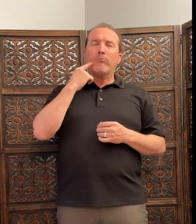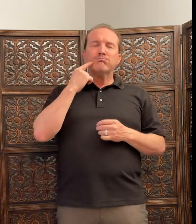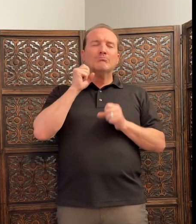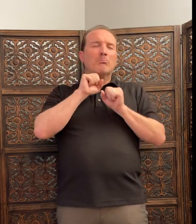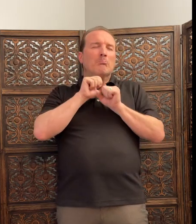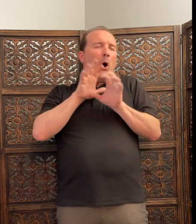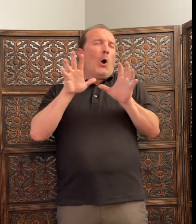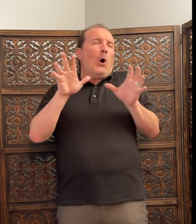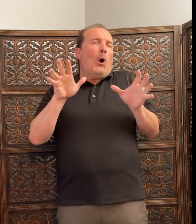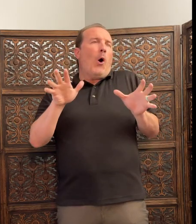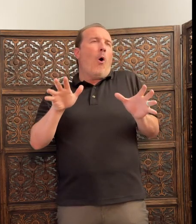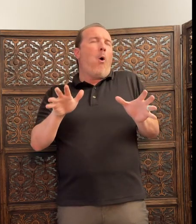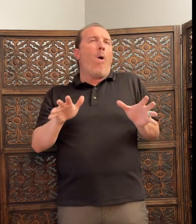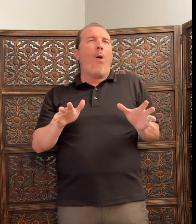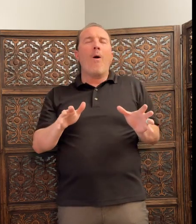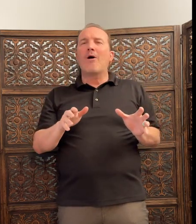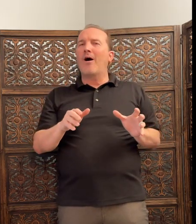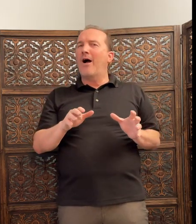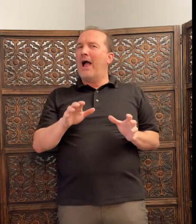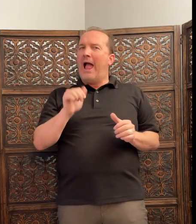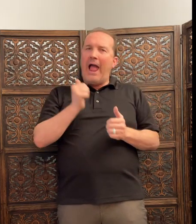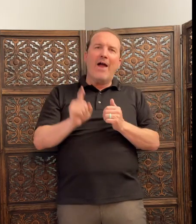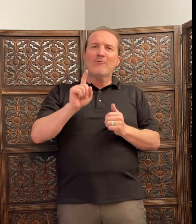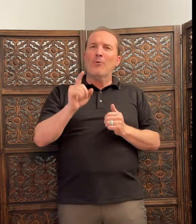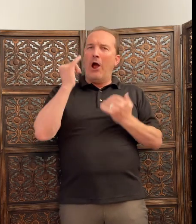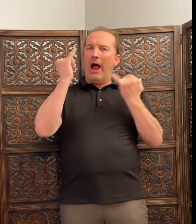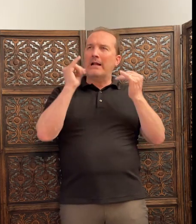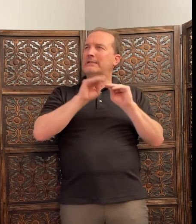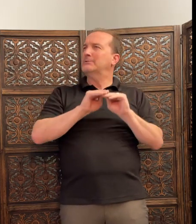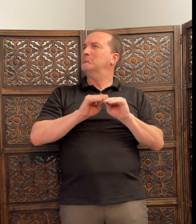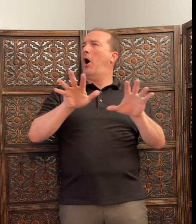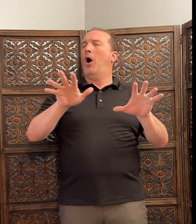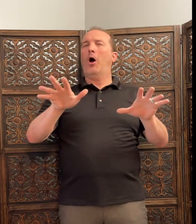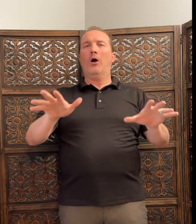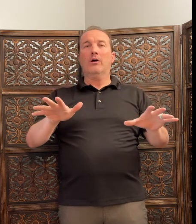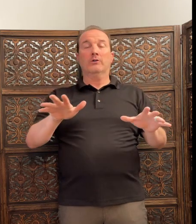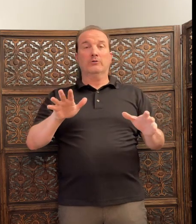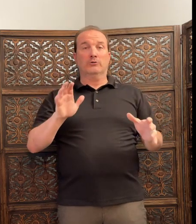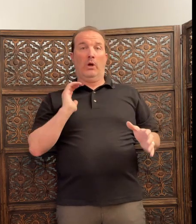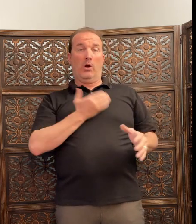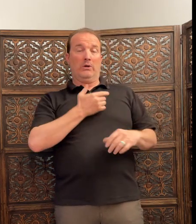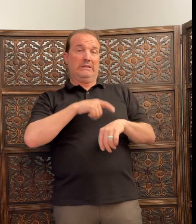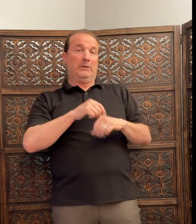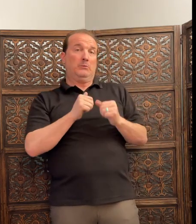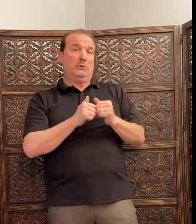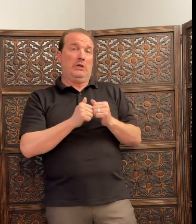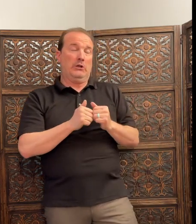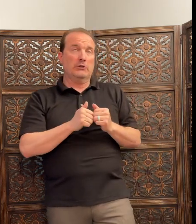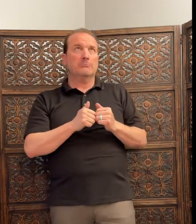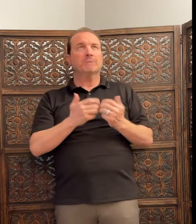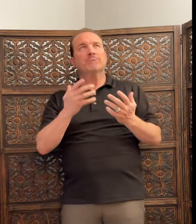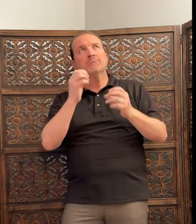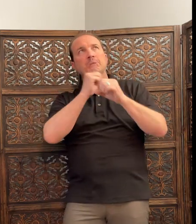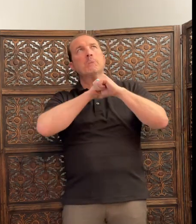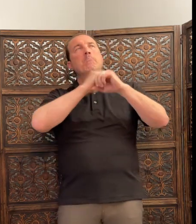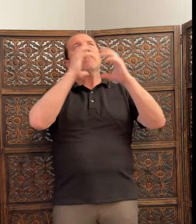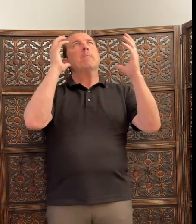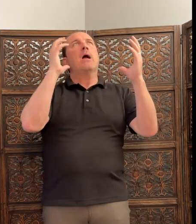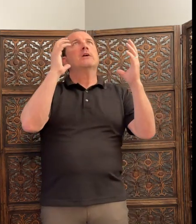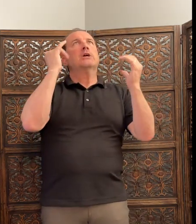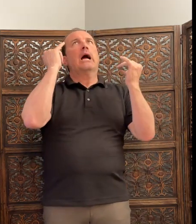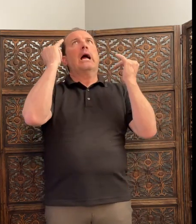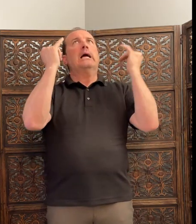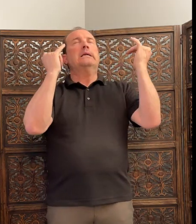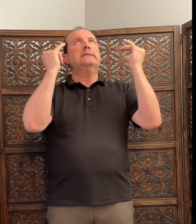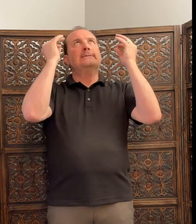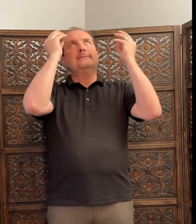when they explode, boom, those ideas can go everywhere. For the purposes of our time together, I want you to